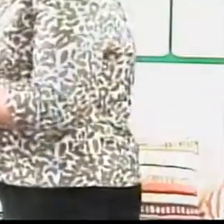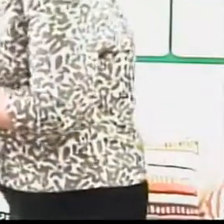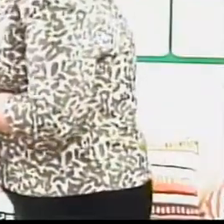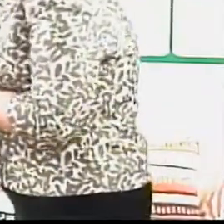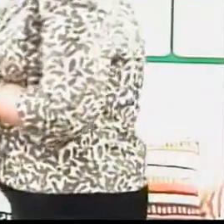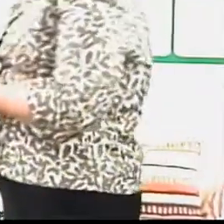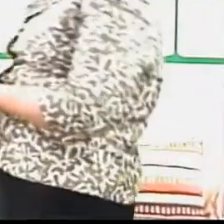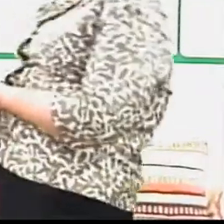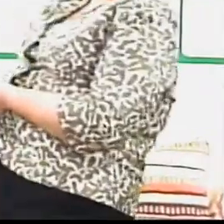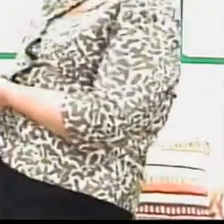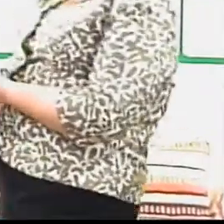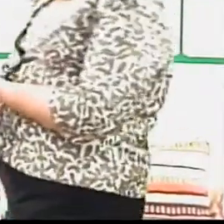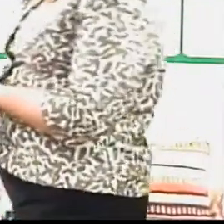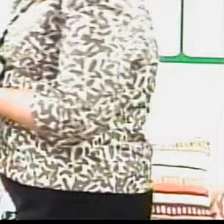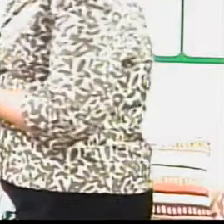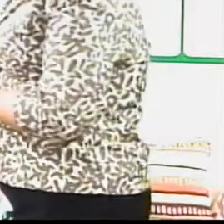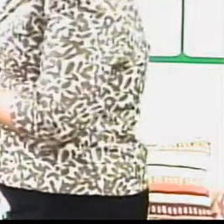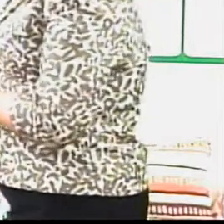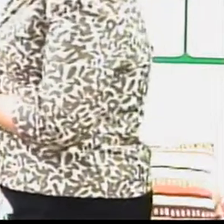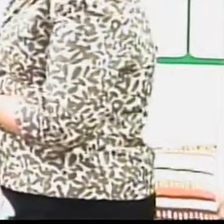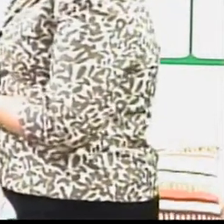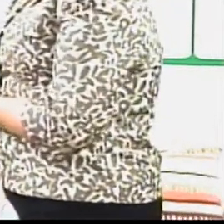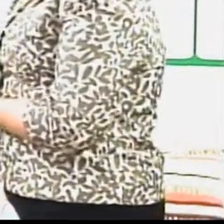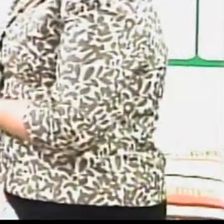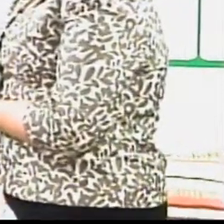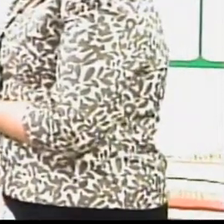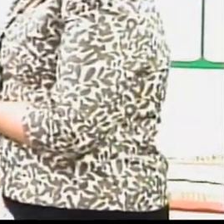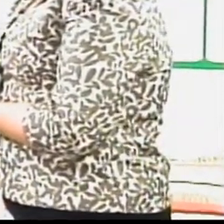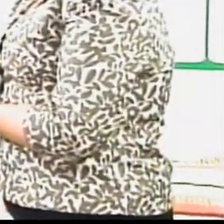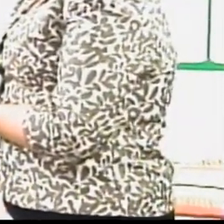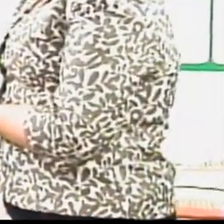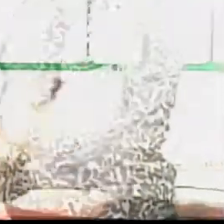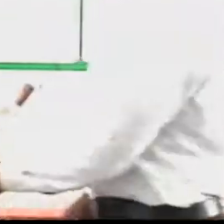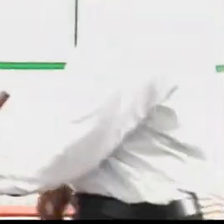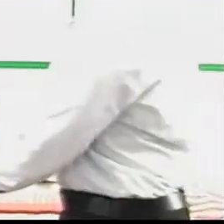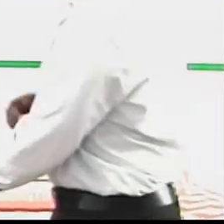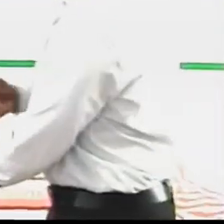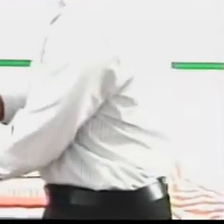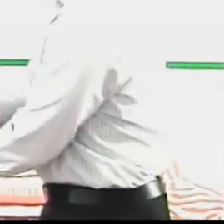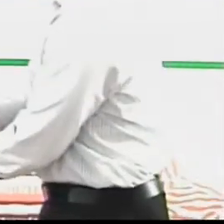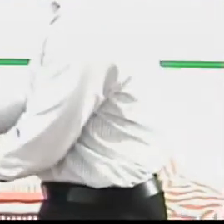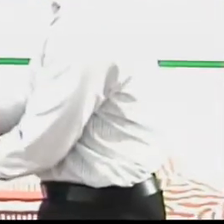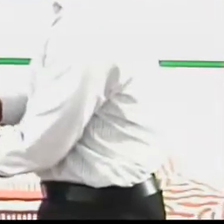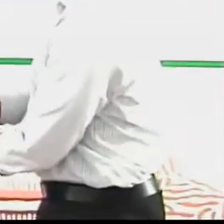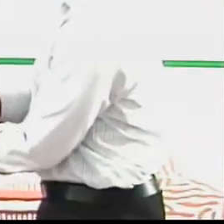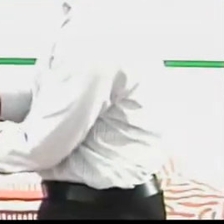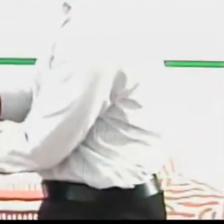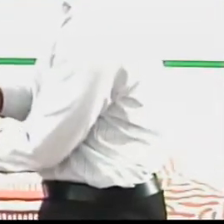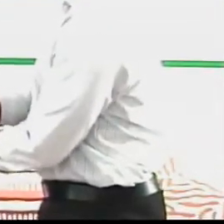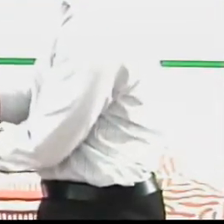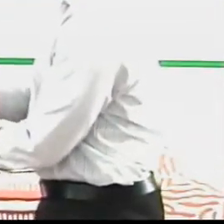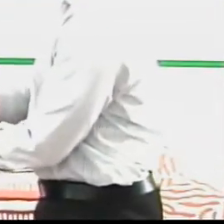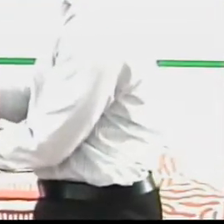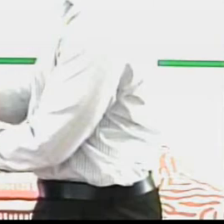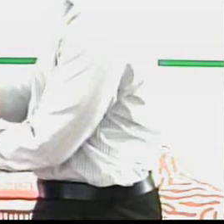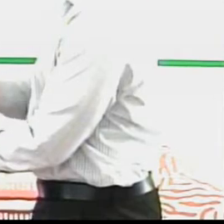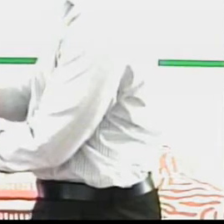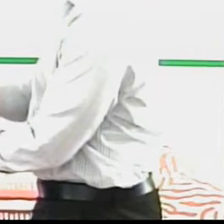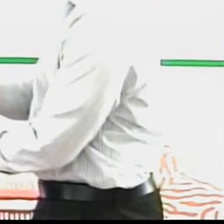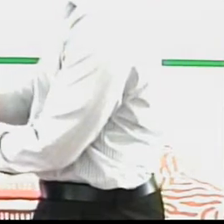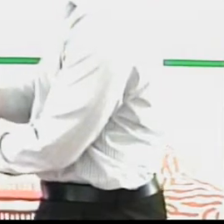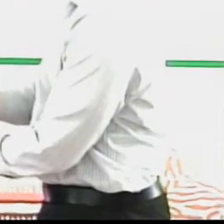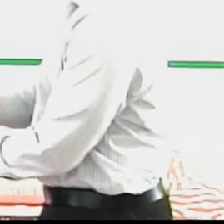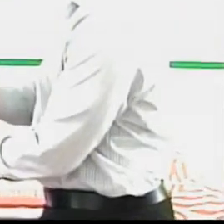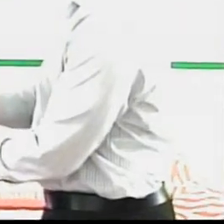Nicole Roach of Silver Sands in Christchurch whose name was selected to live free for a year. She had purchased a Kenmore French door